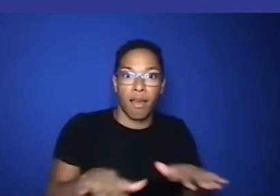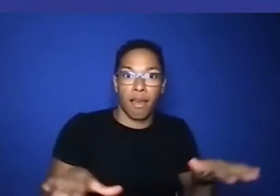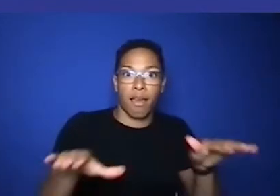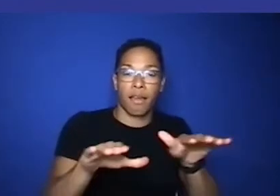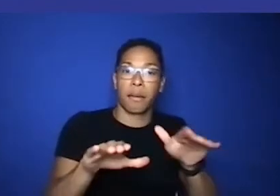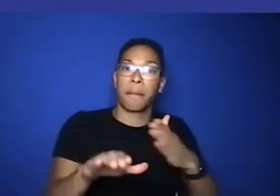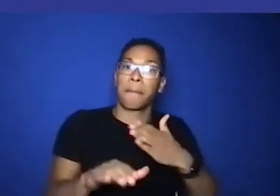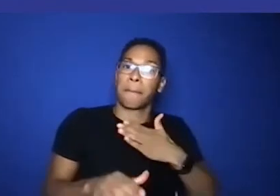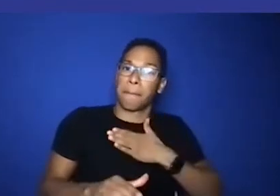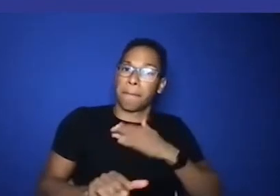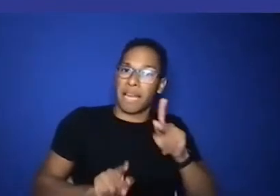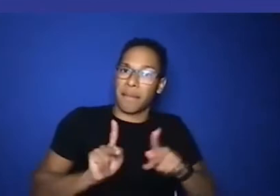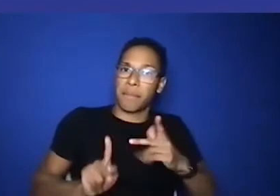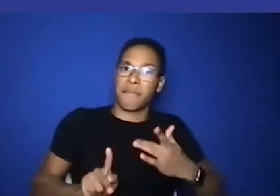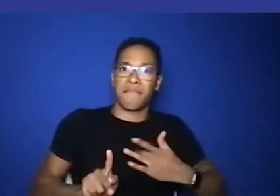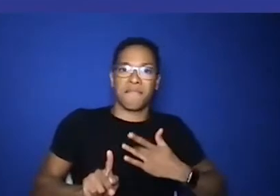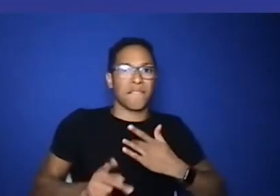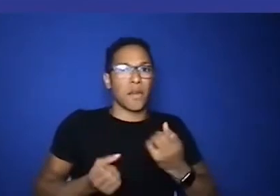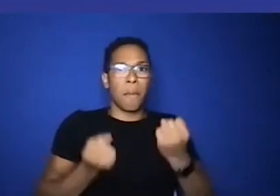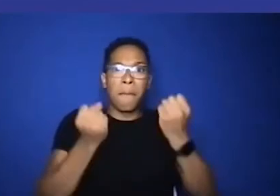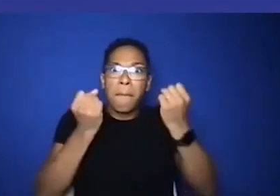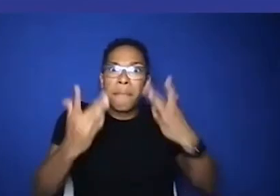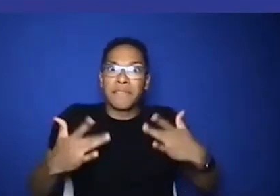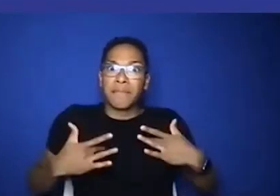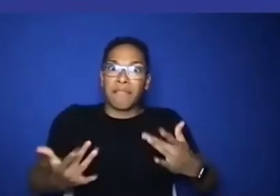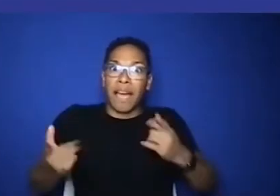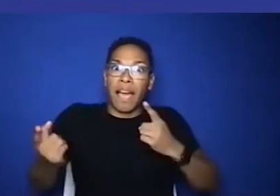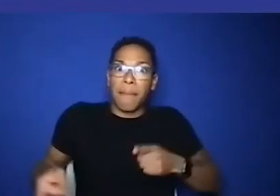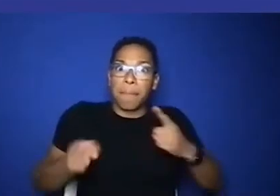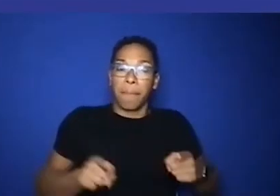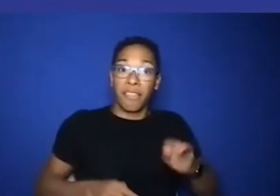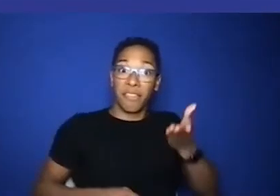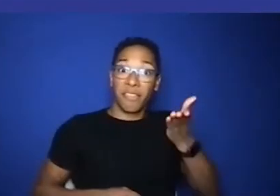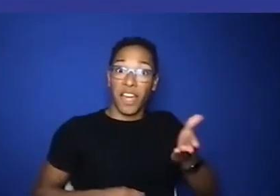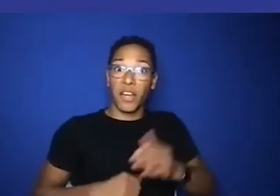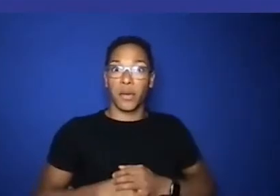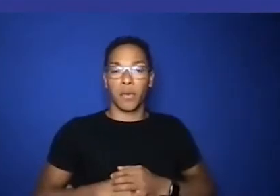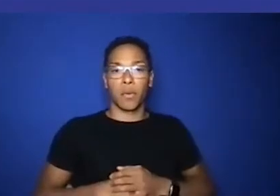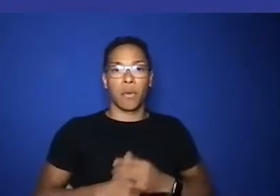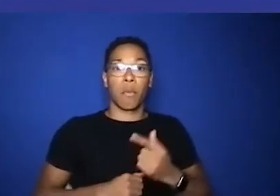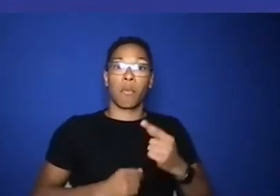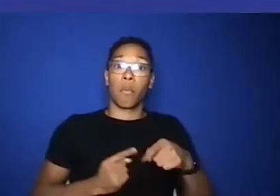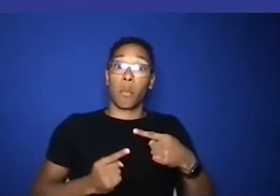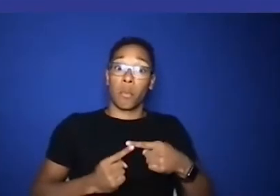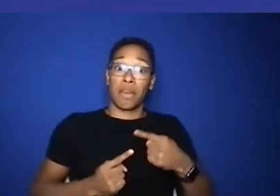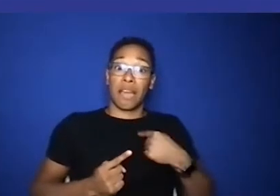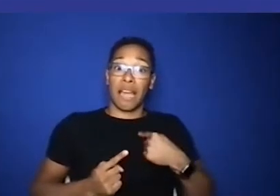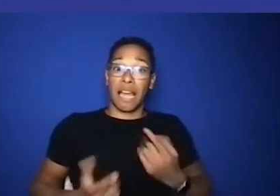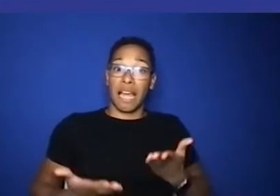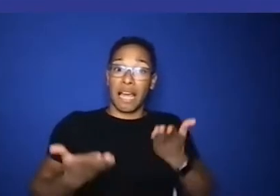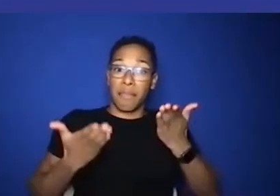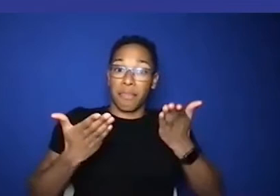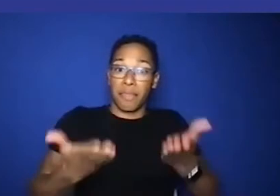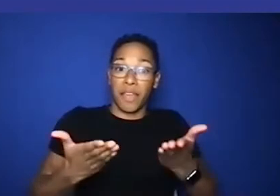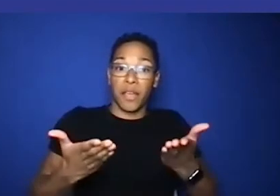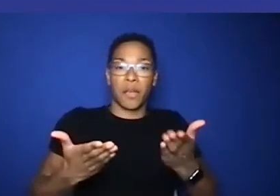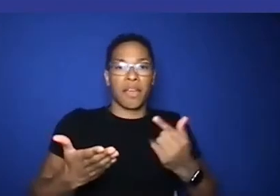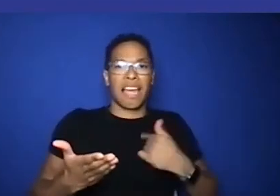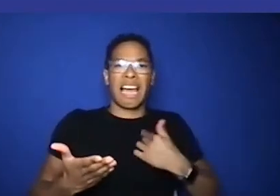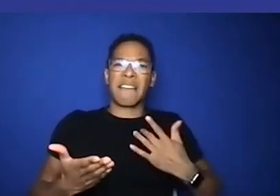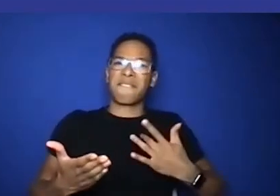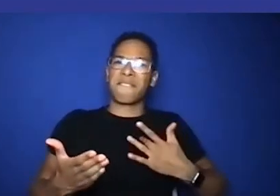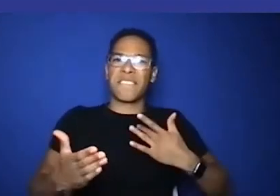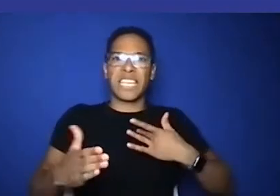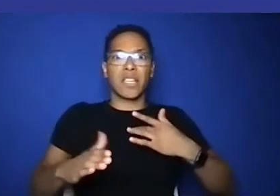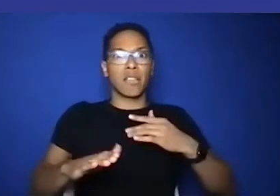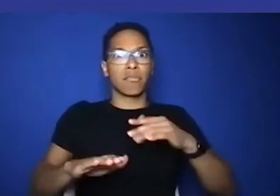my people feel such a strong connection that when I am there, I can literally feel my feet aching when they